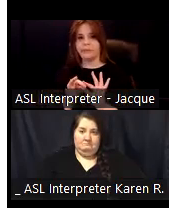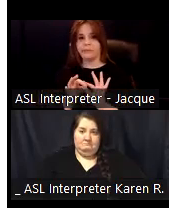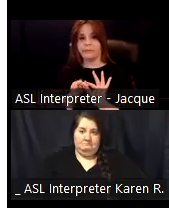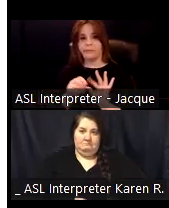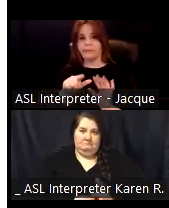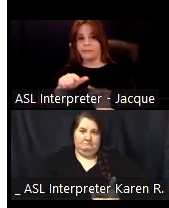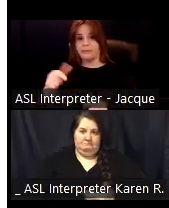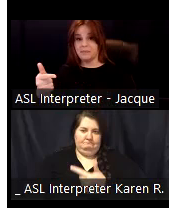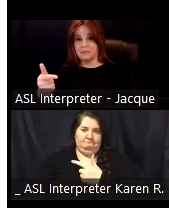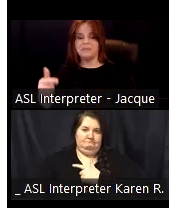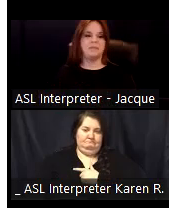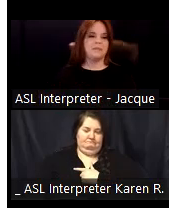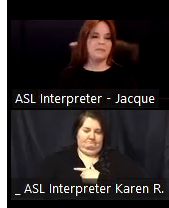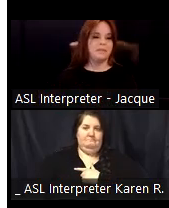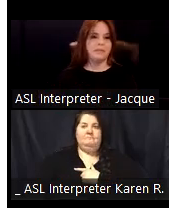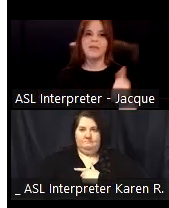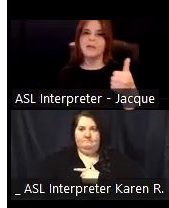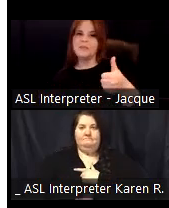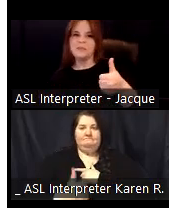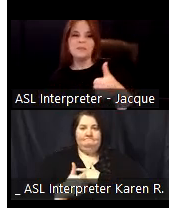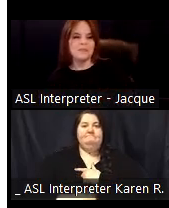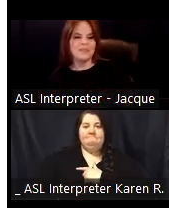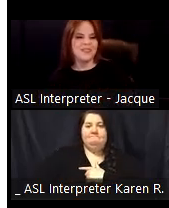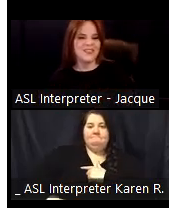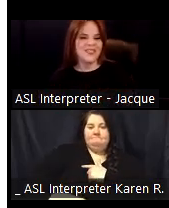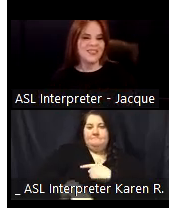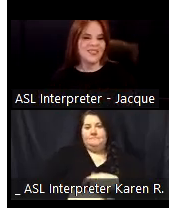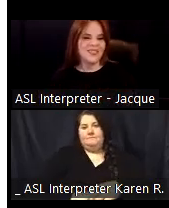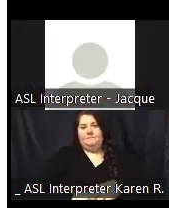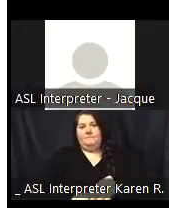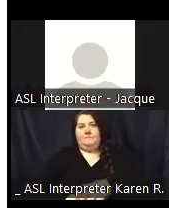This is Norma. Do the interpreters need to switch? We'll pause for a second.